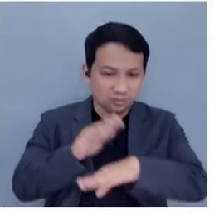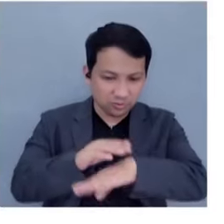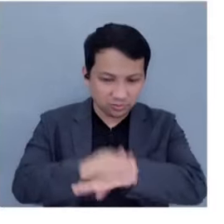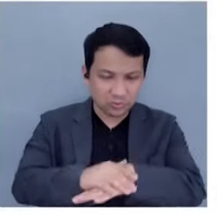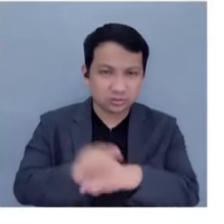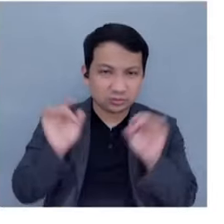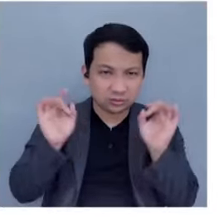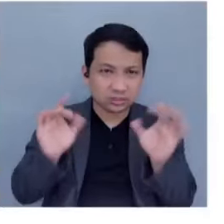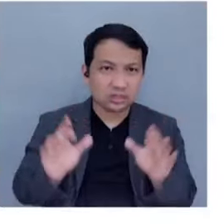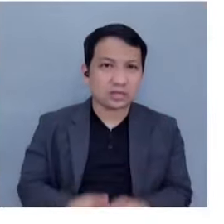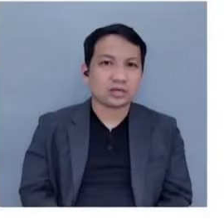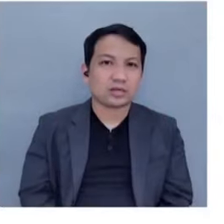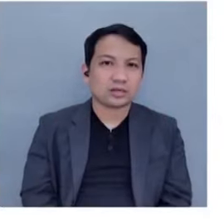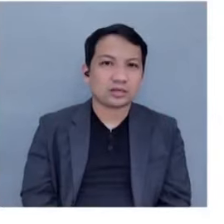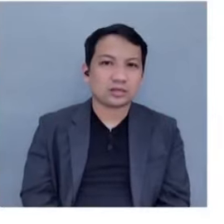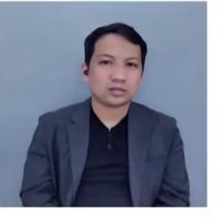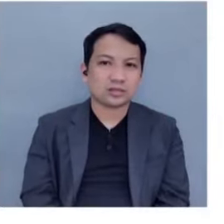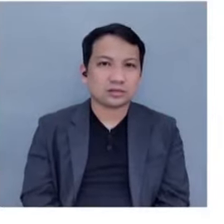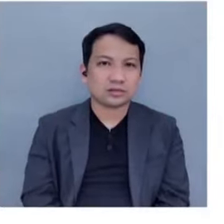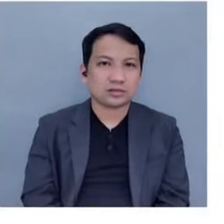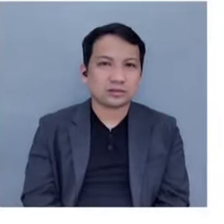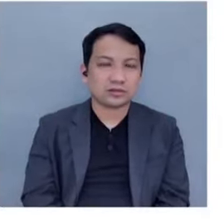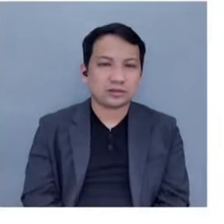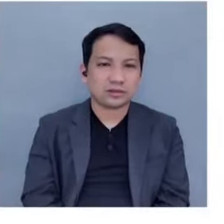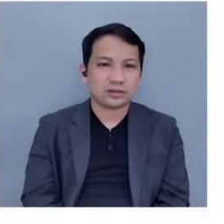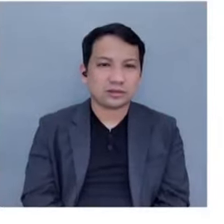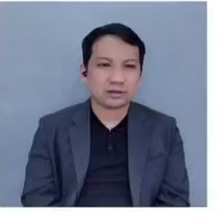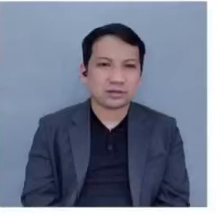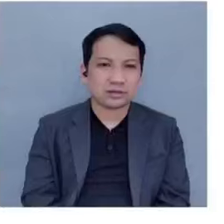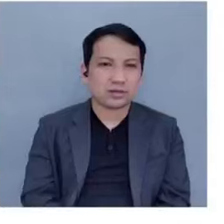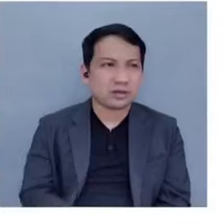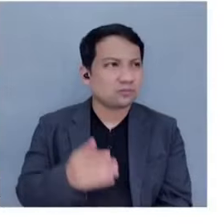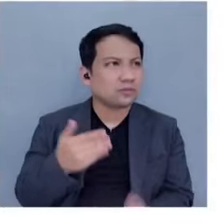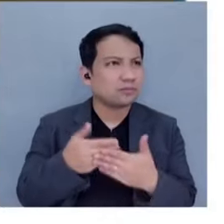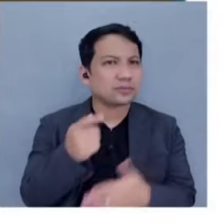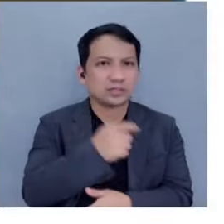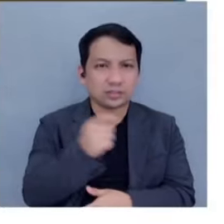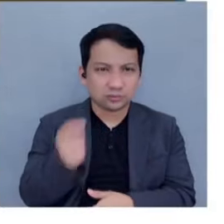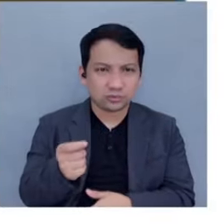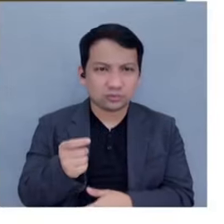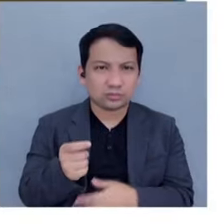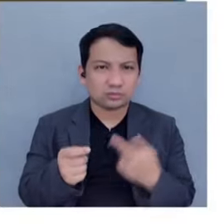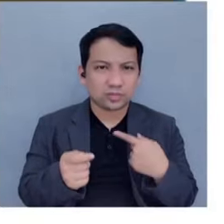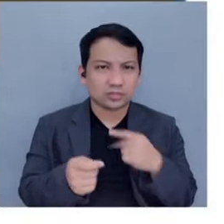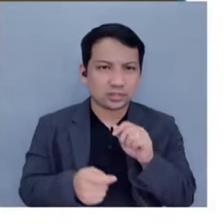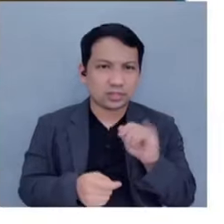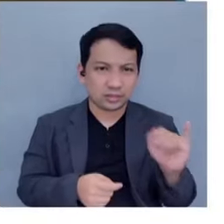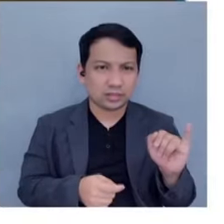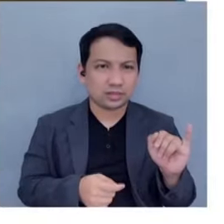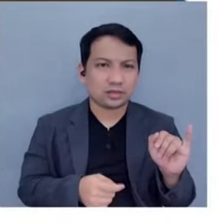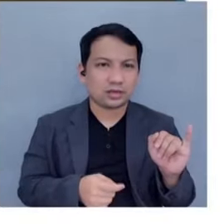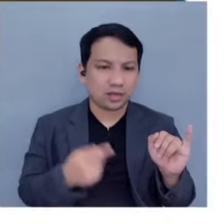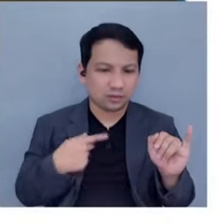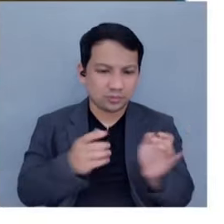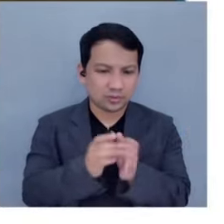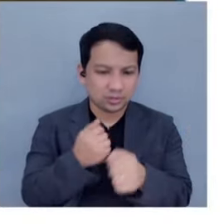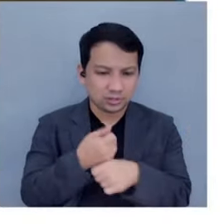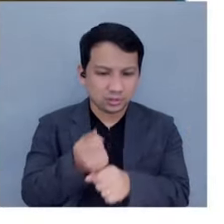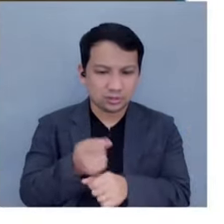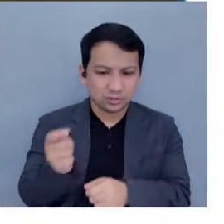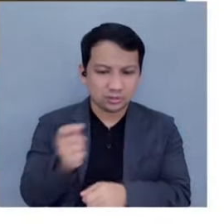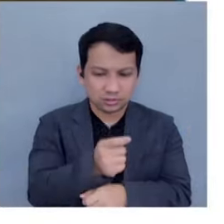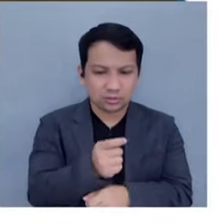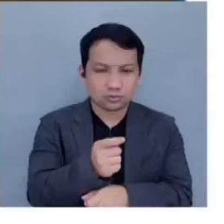should do better, especially in TikTok. There's a lot of AI-generated TikTok content, and also